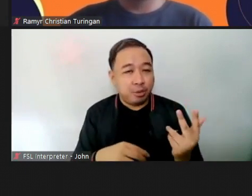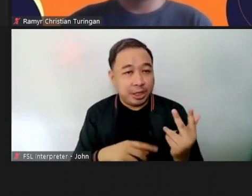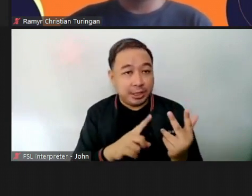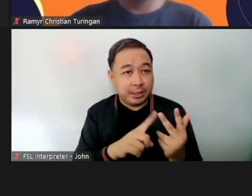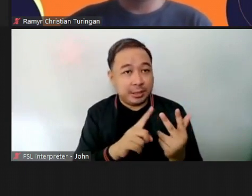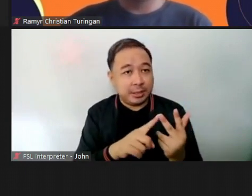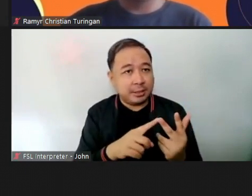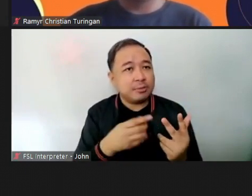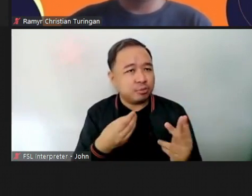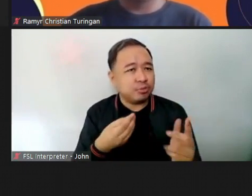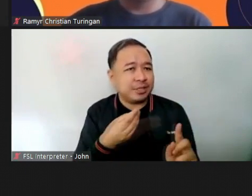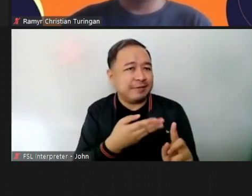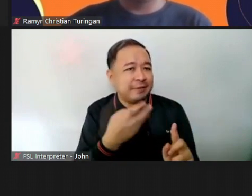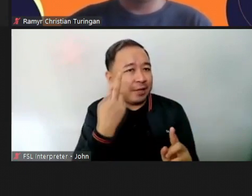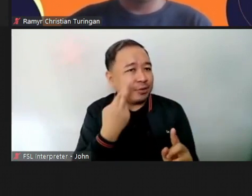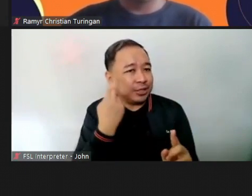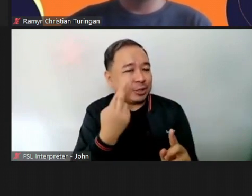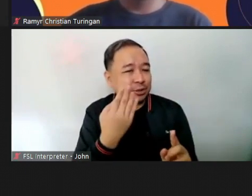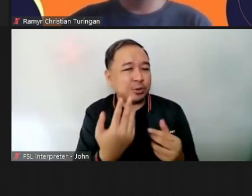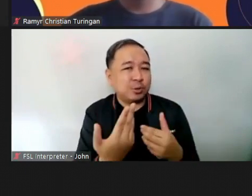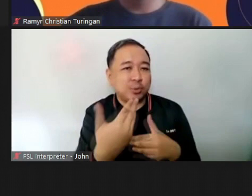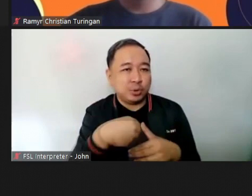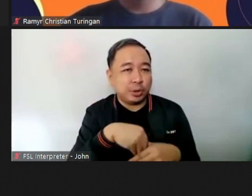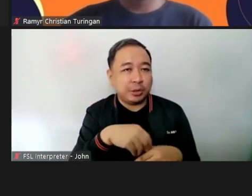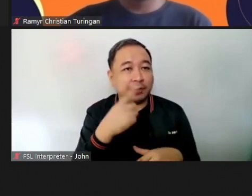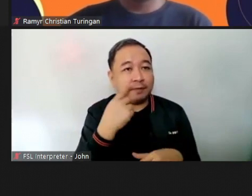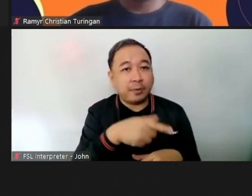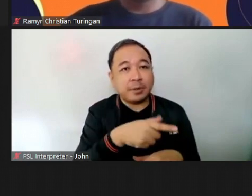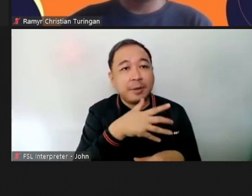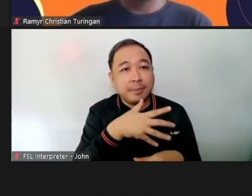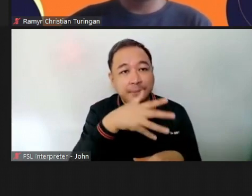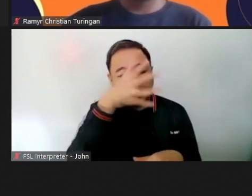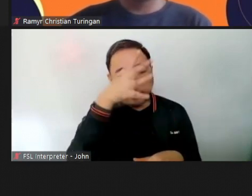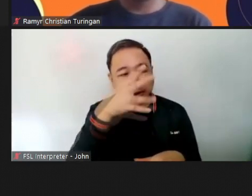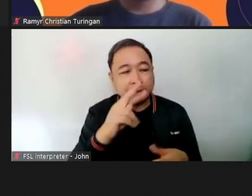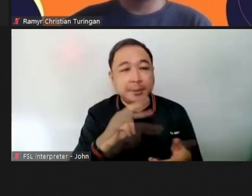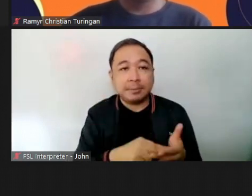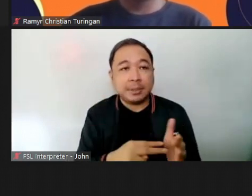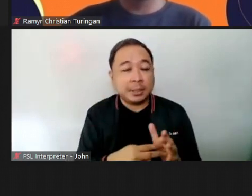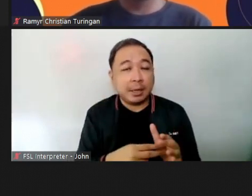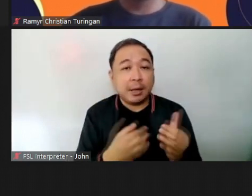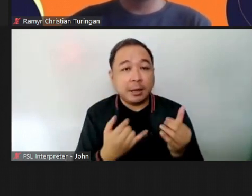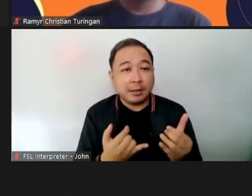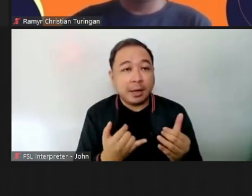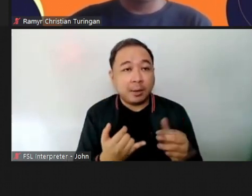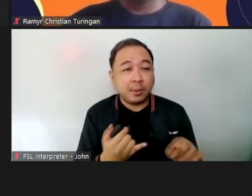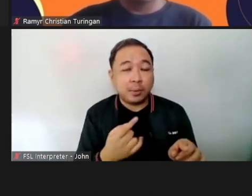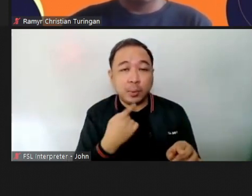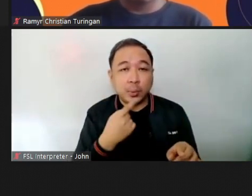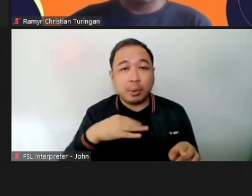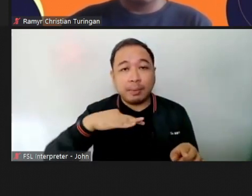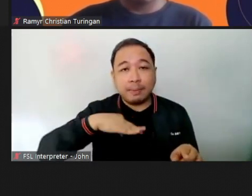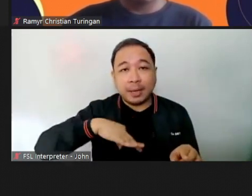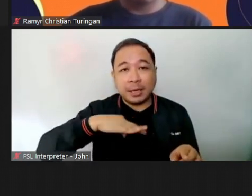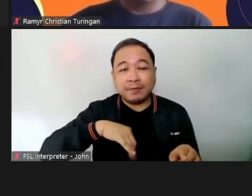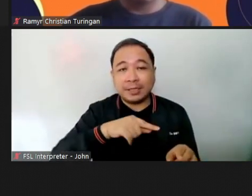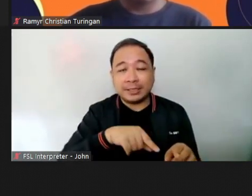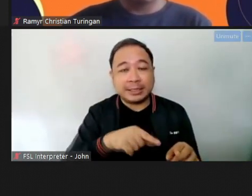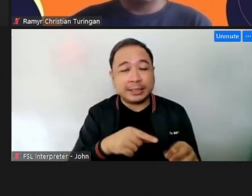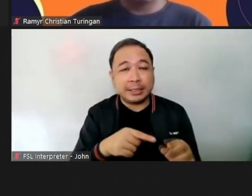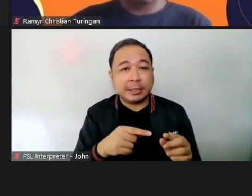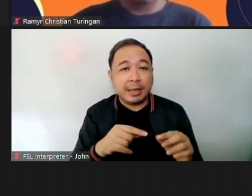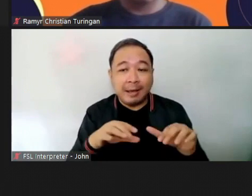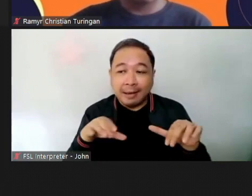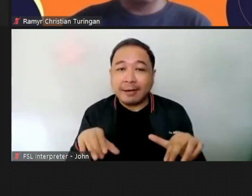Now in this case, sa parents po, di ba? Well, to let them know the big picture, the beneficiaries of these implementations are